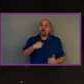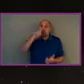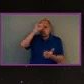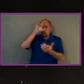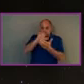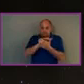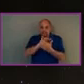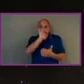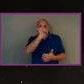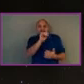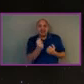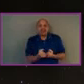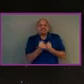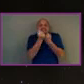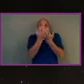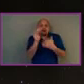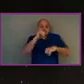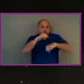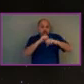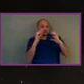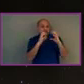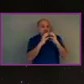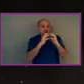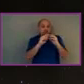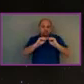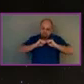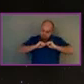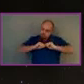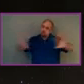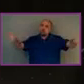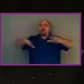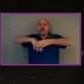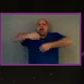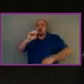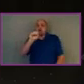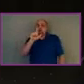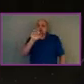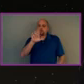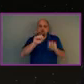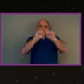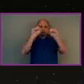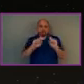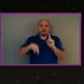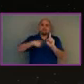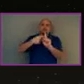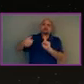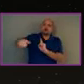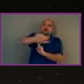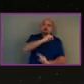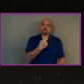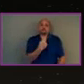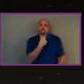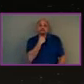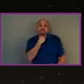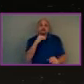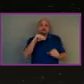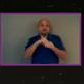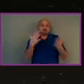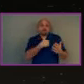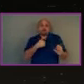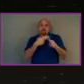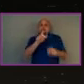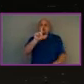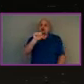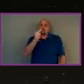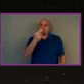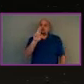these bodies to be ejected from our solar system and others to be trapped in these Lagrange points, forming